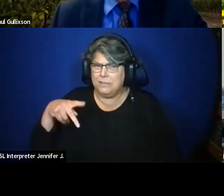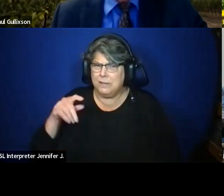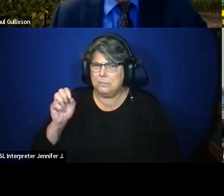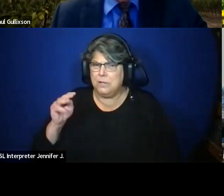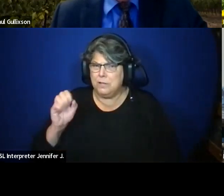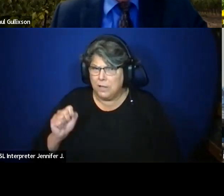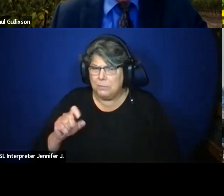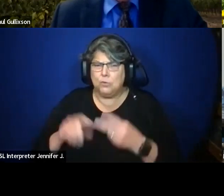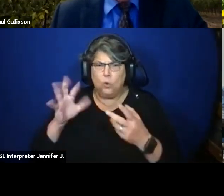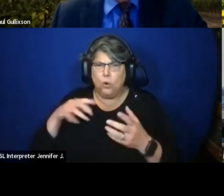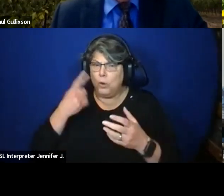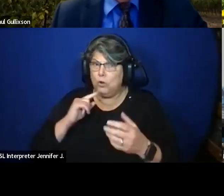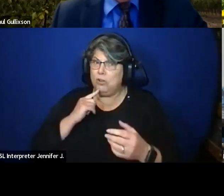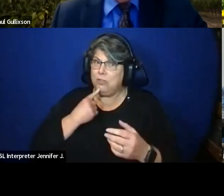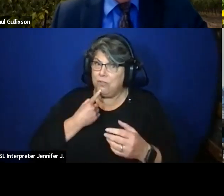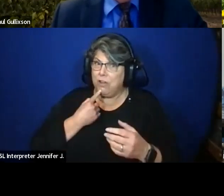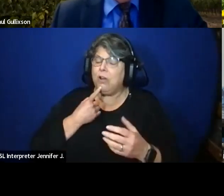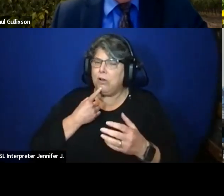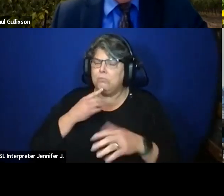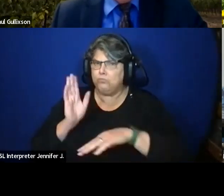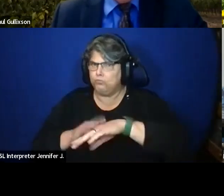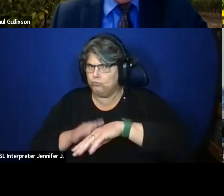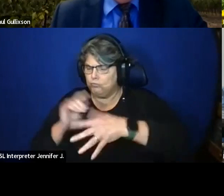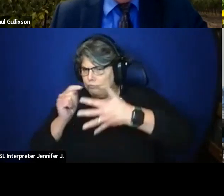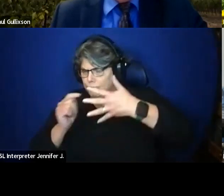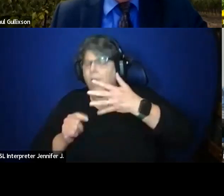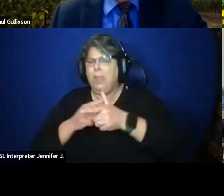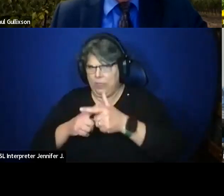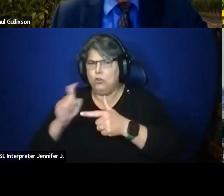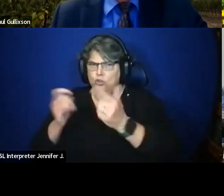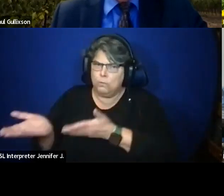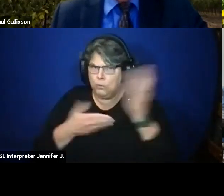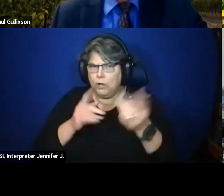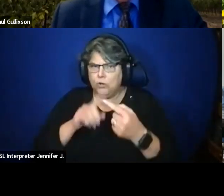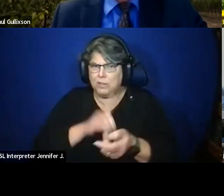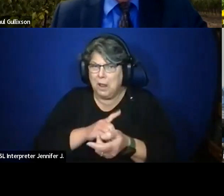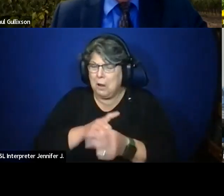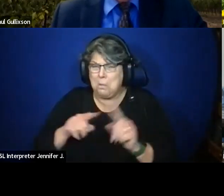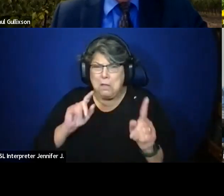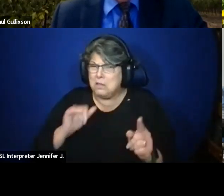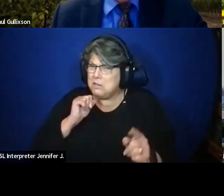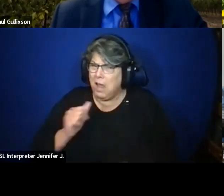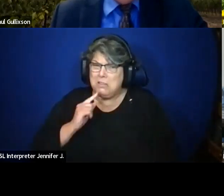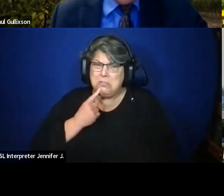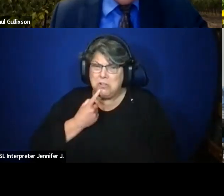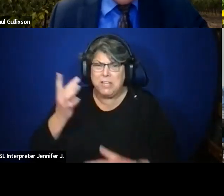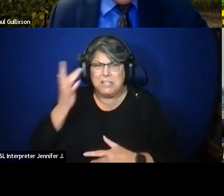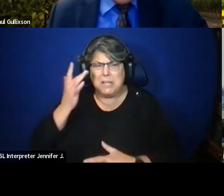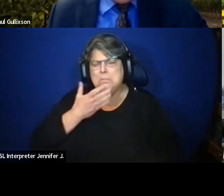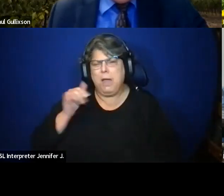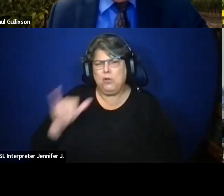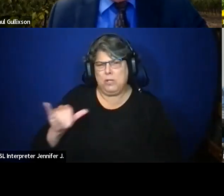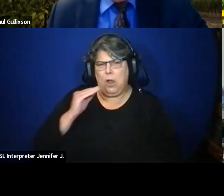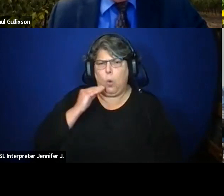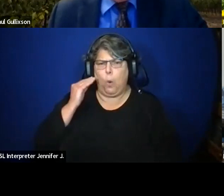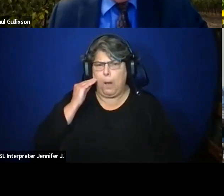would prompt you to take them to the doctor. But if they're not that sick, then it's better that they stay at